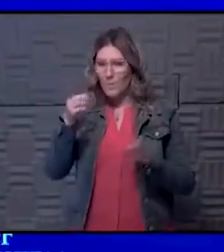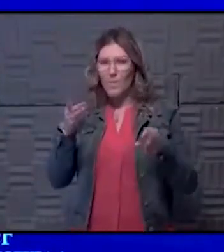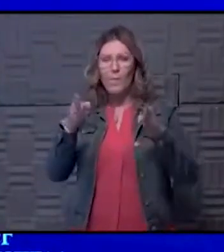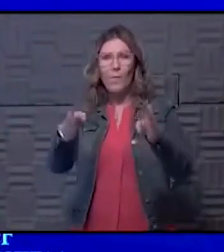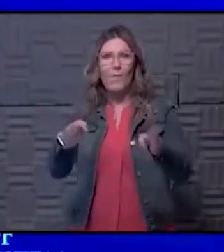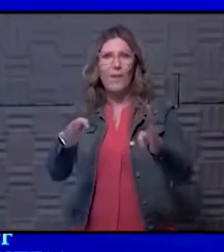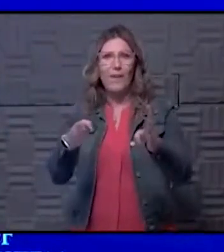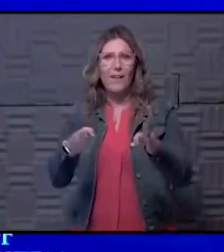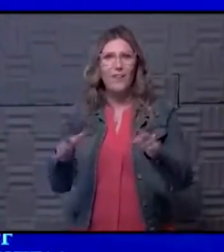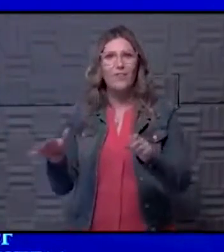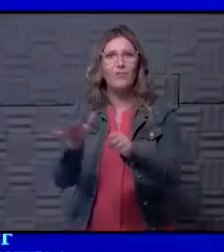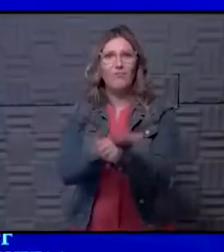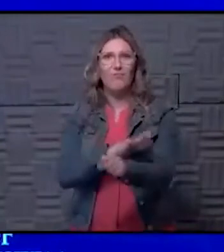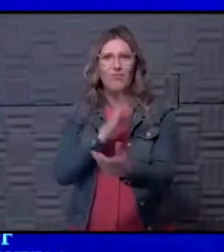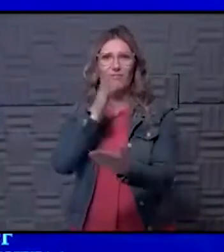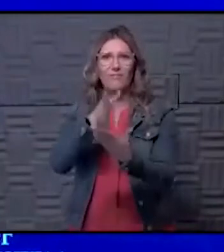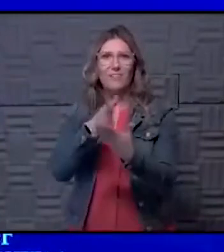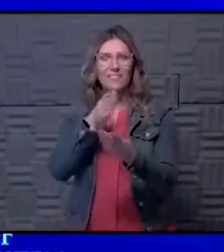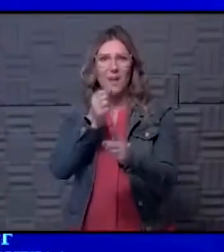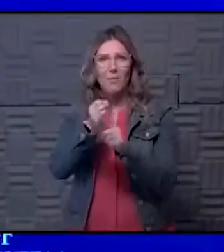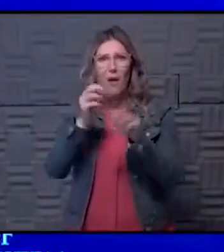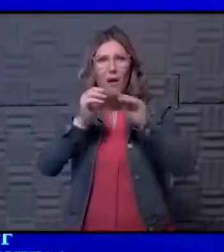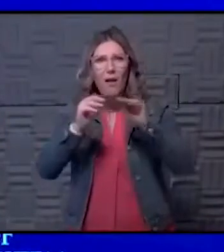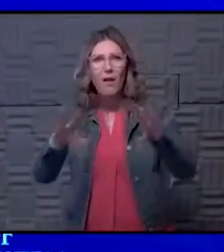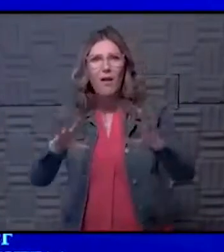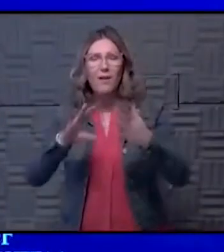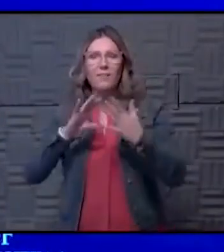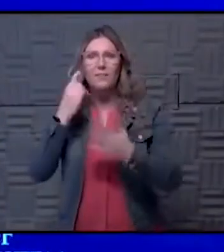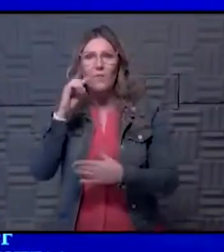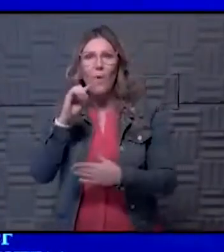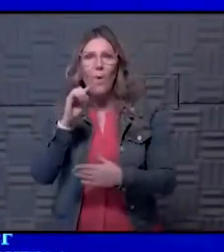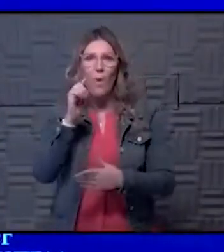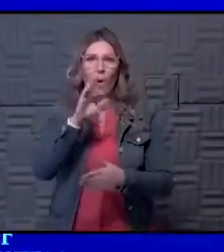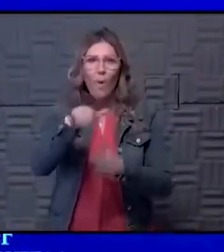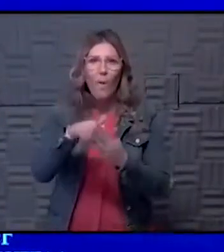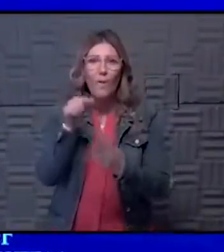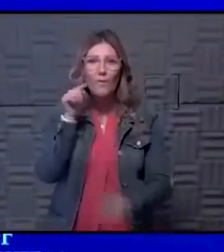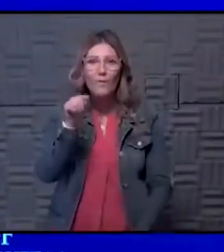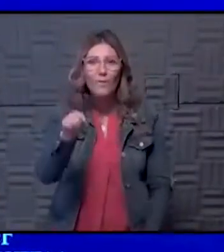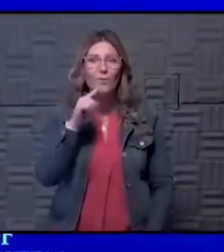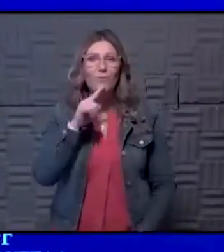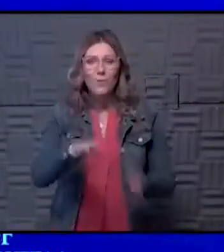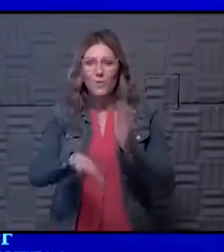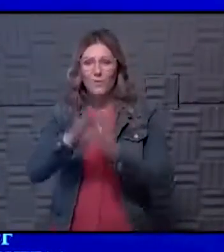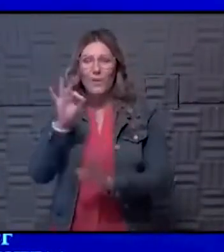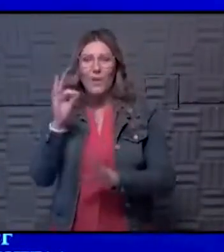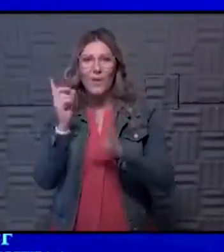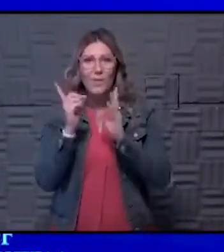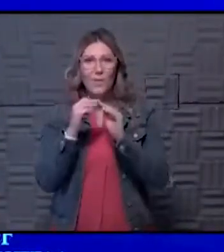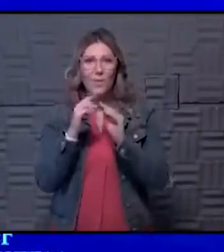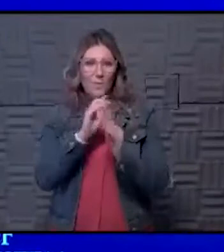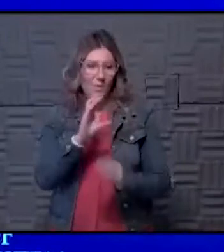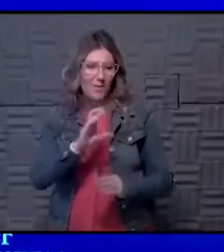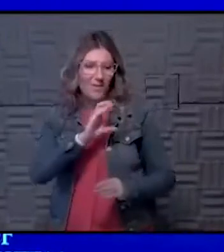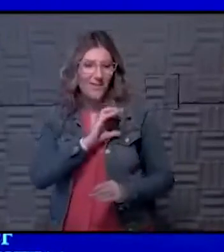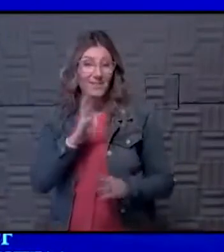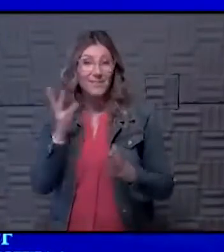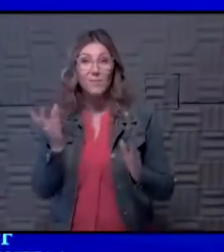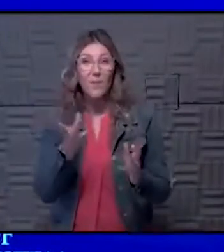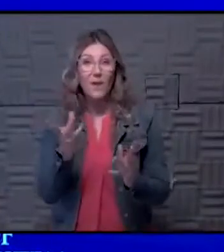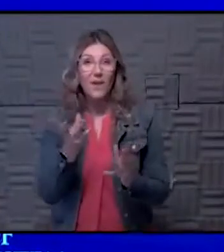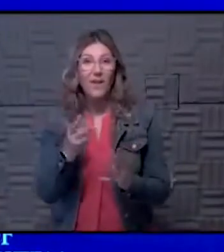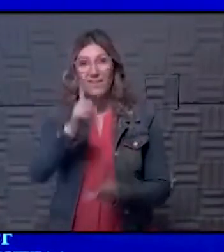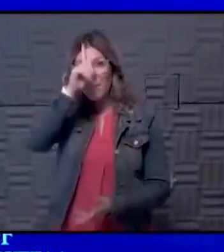get ourselves fully out of this pandemic, and that's for all of you to find one more characteristic, and that characteristic